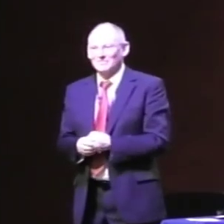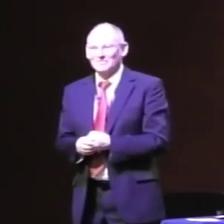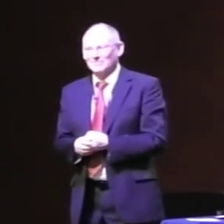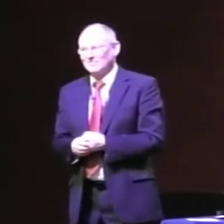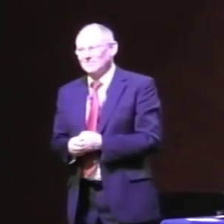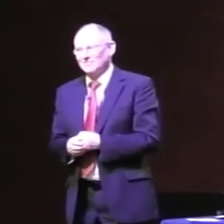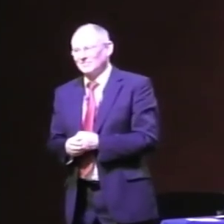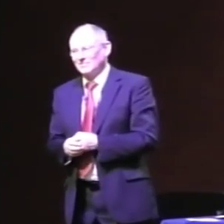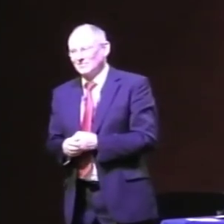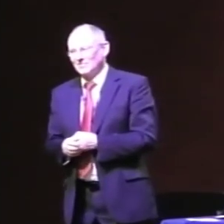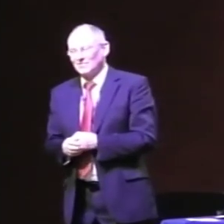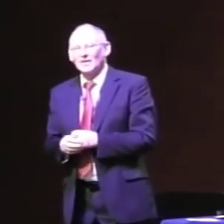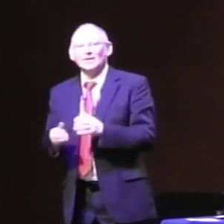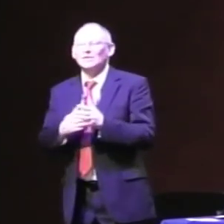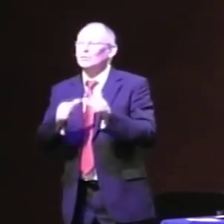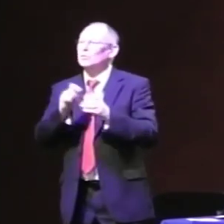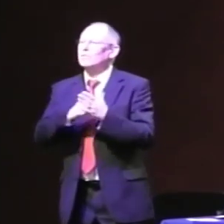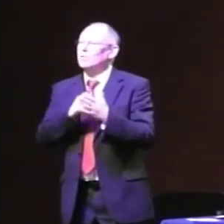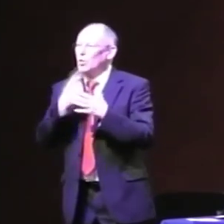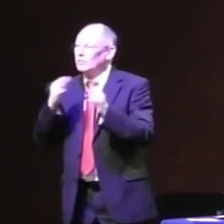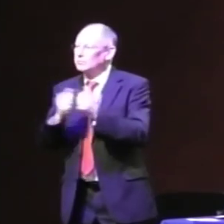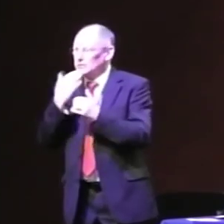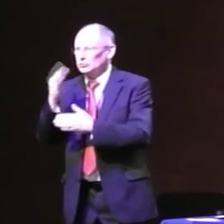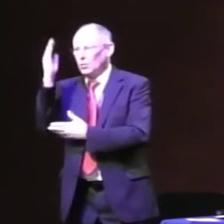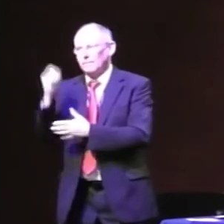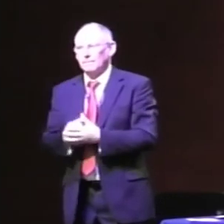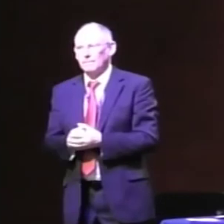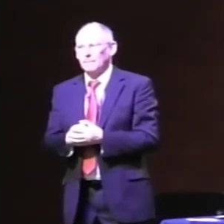Okay, Congress, we'll now move to the vote. All those in favour, please show.